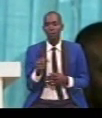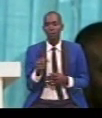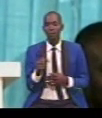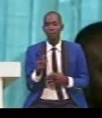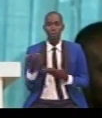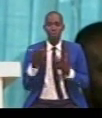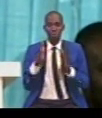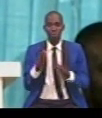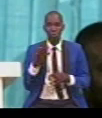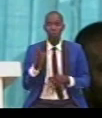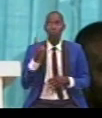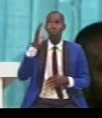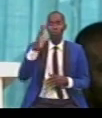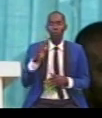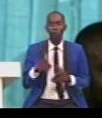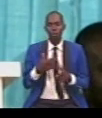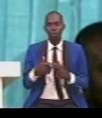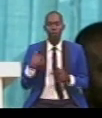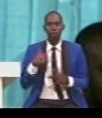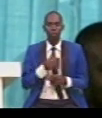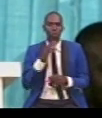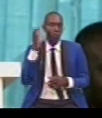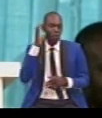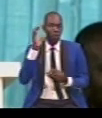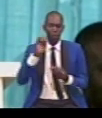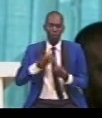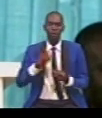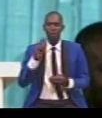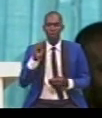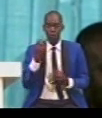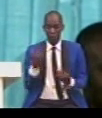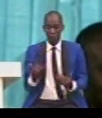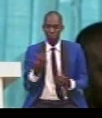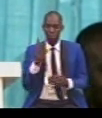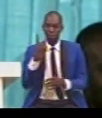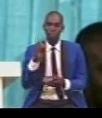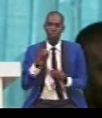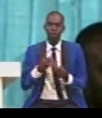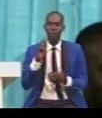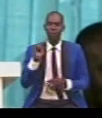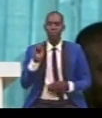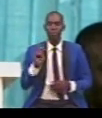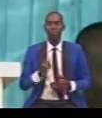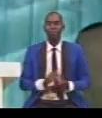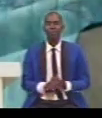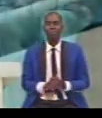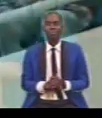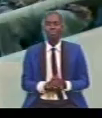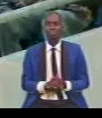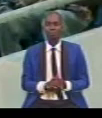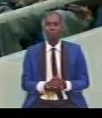God, we'll hear from more testimonies. But this time, just one testimony.